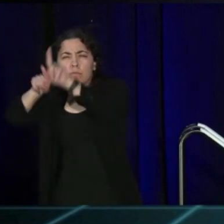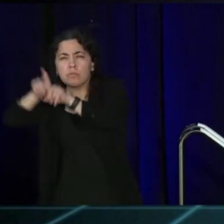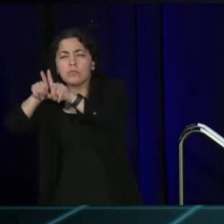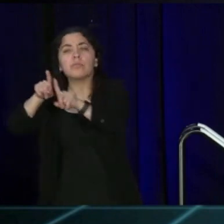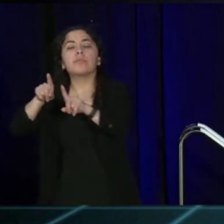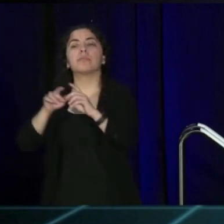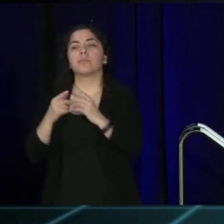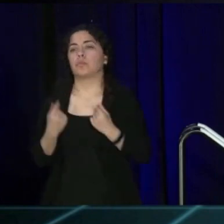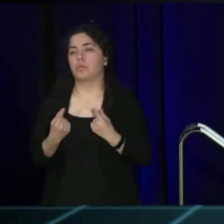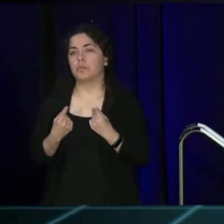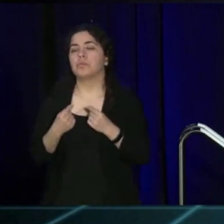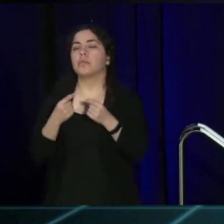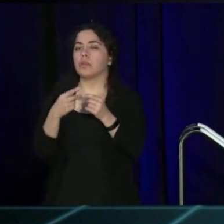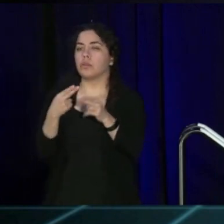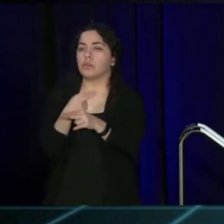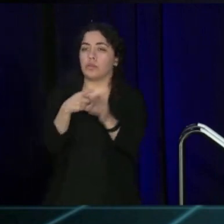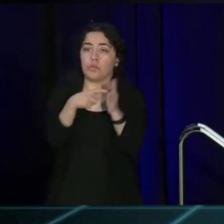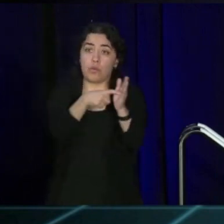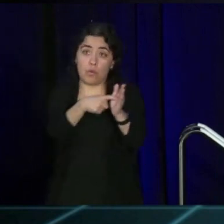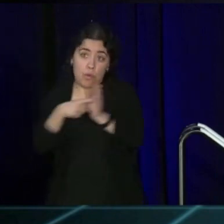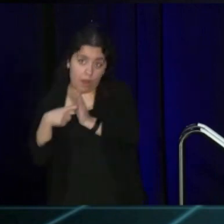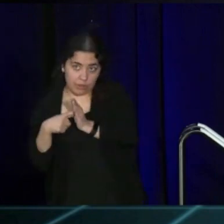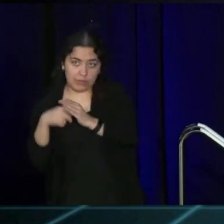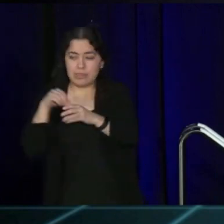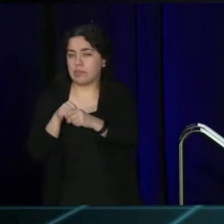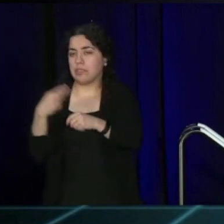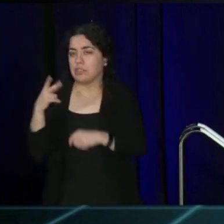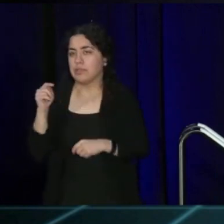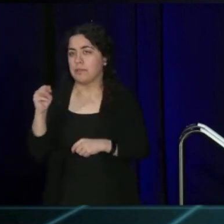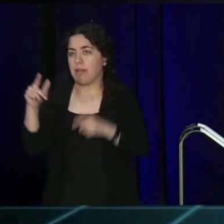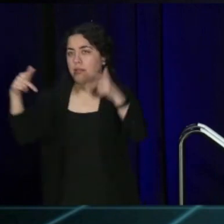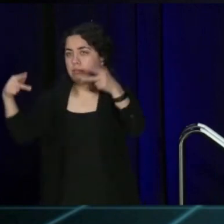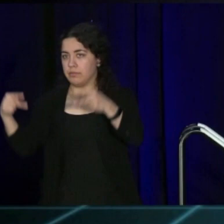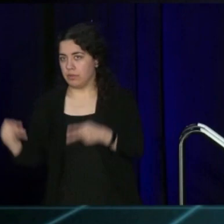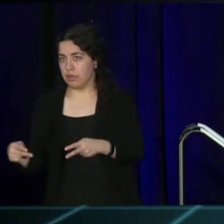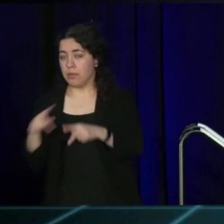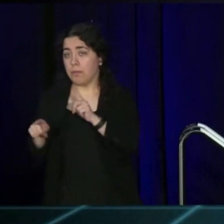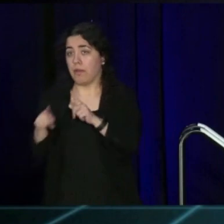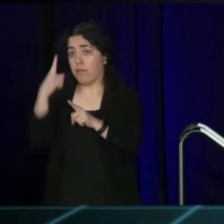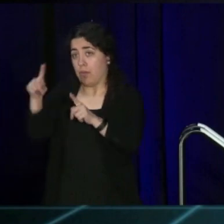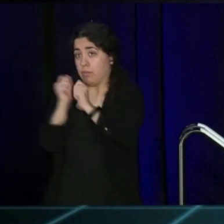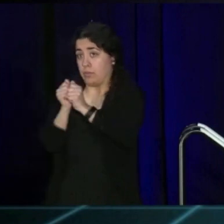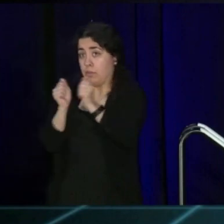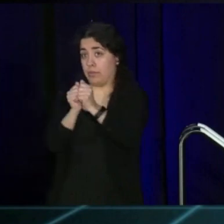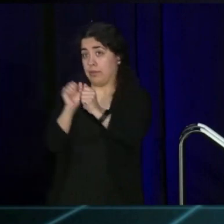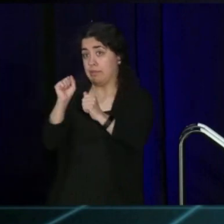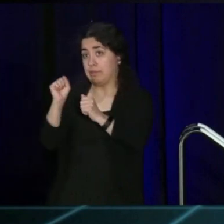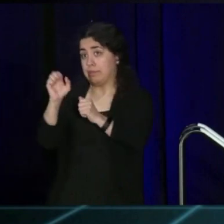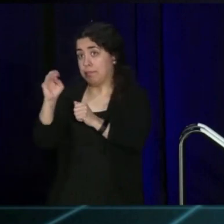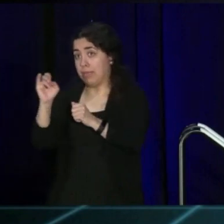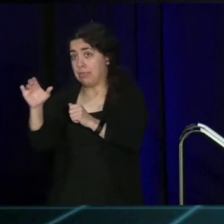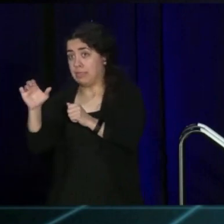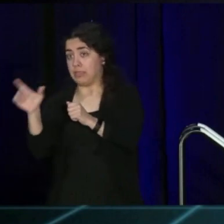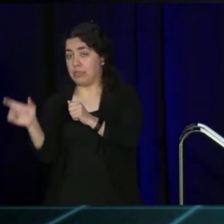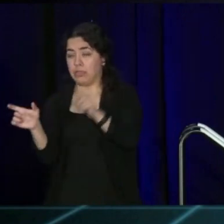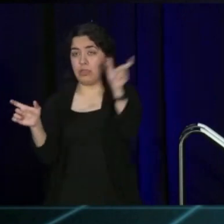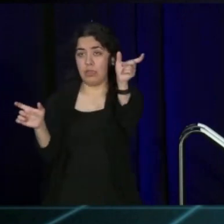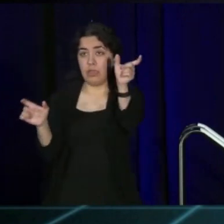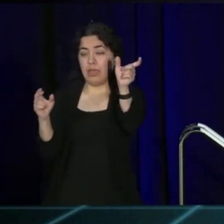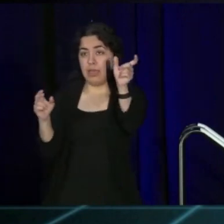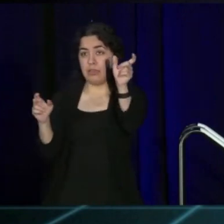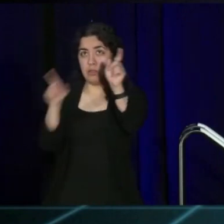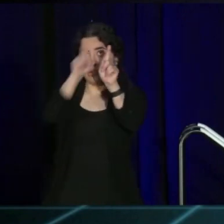using required attribute in HTML. However, together with the semantic cue, it will also introduce the native HTML